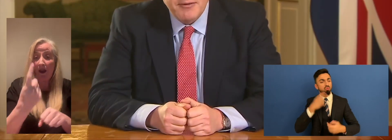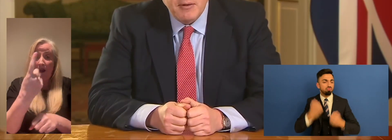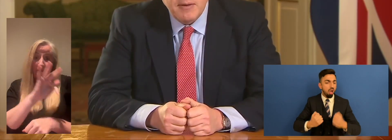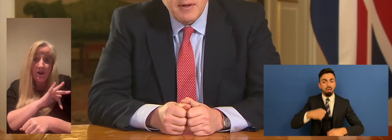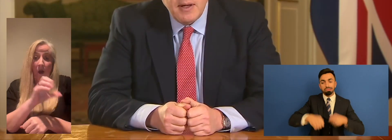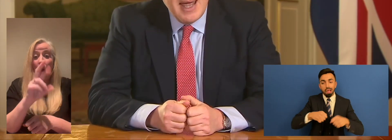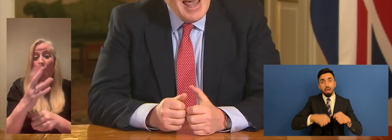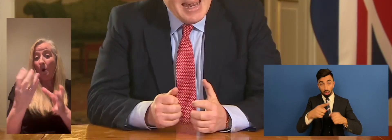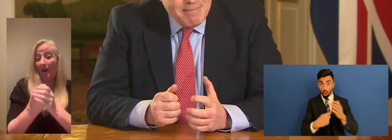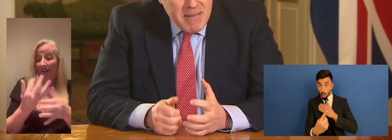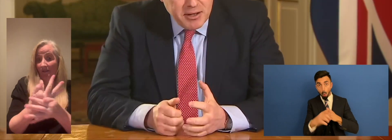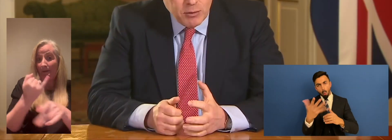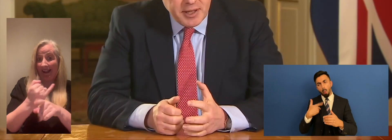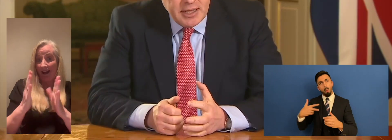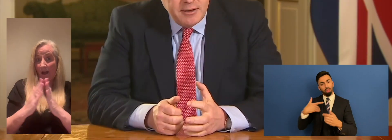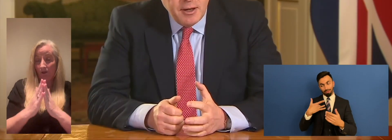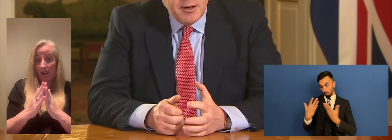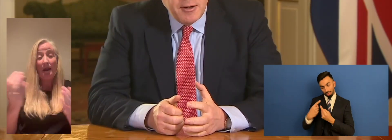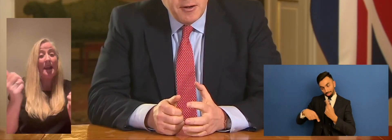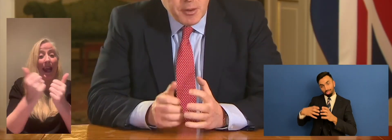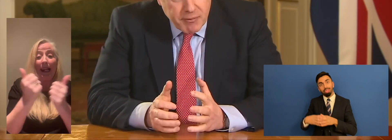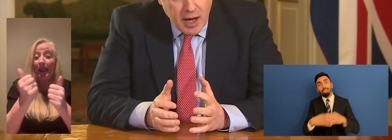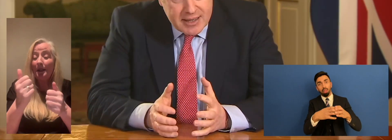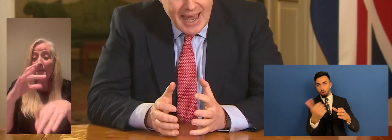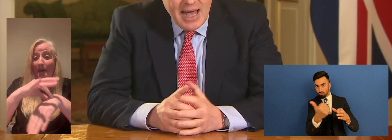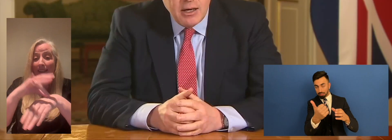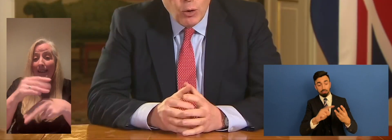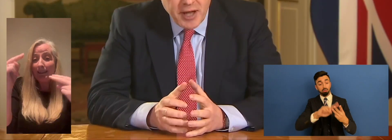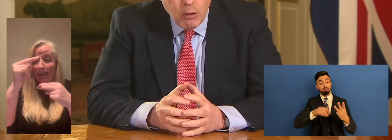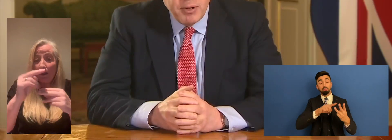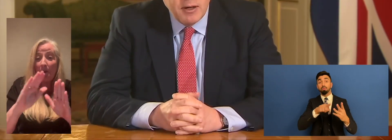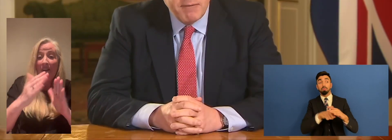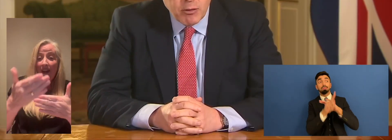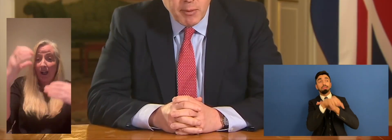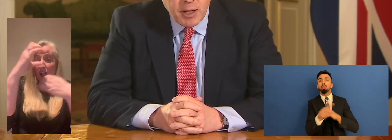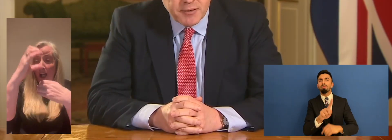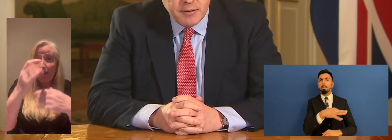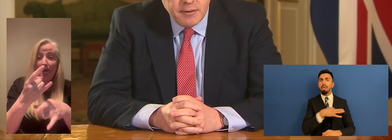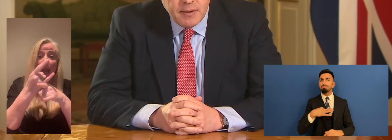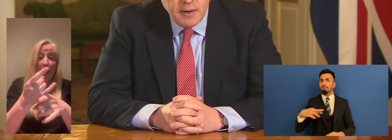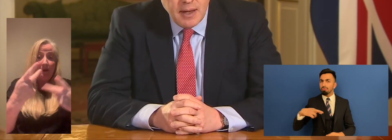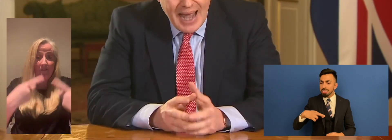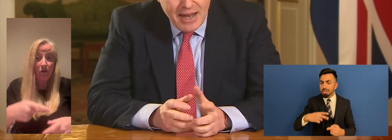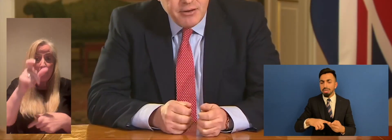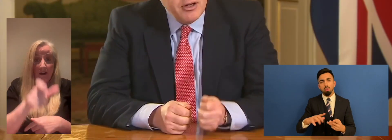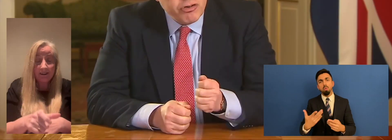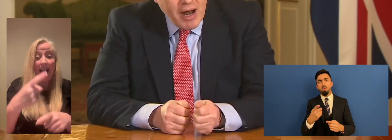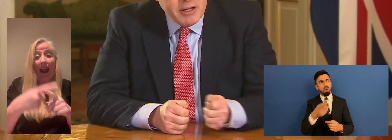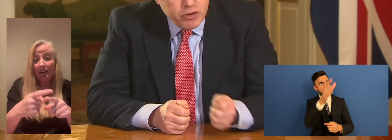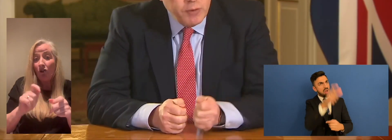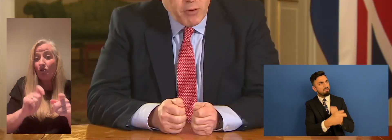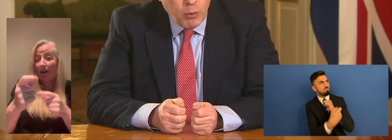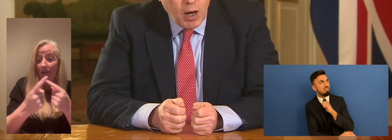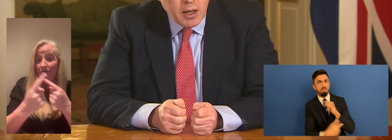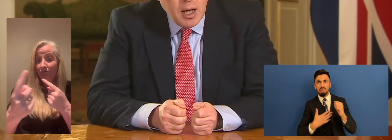of your household. Any medical need to provide care or to help a vulnerable person. And